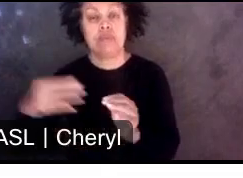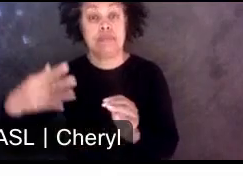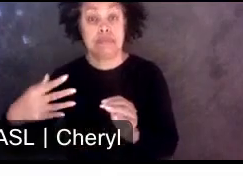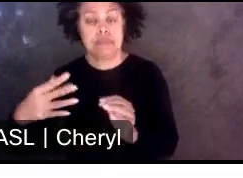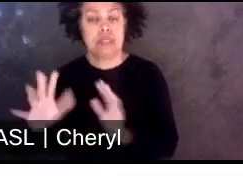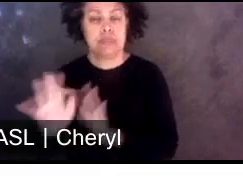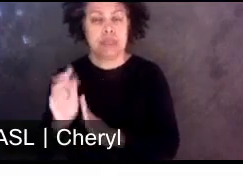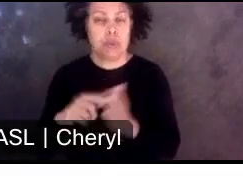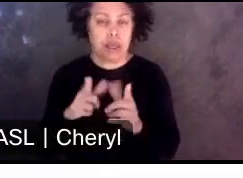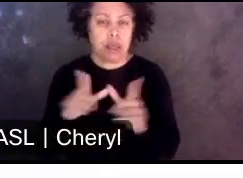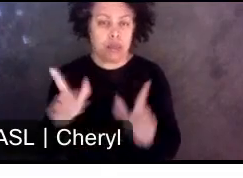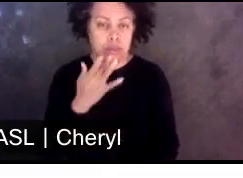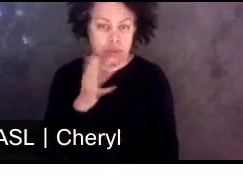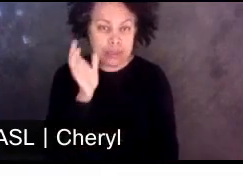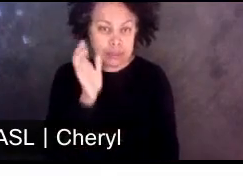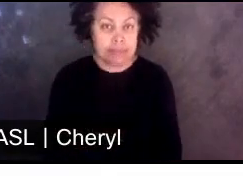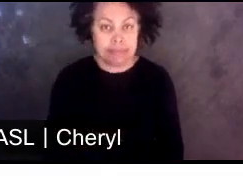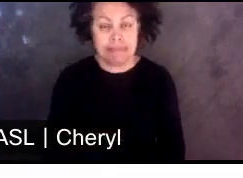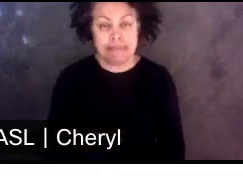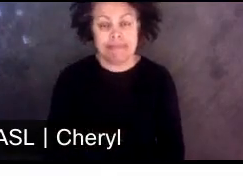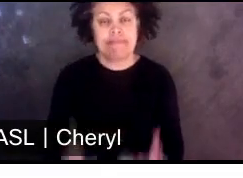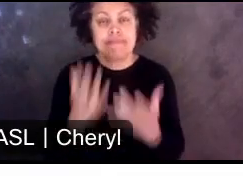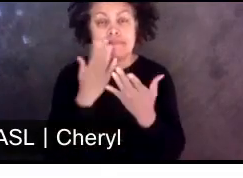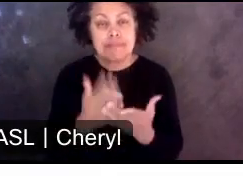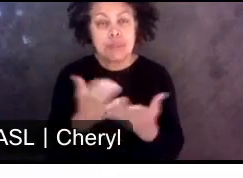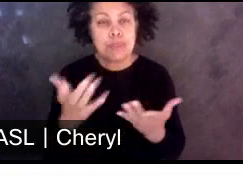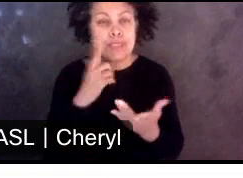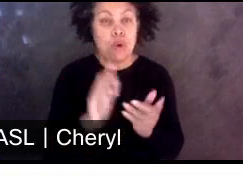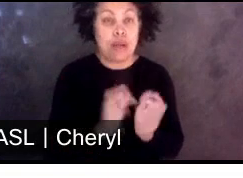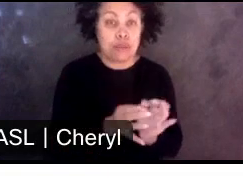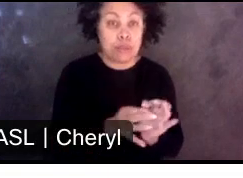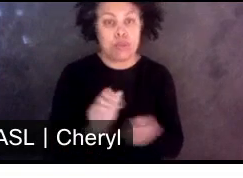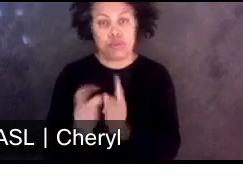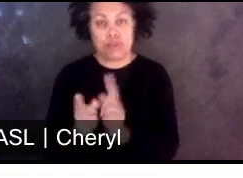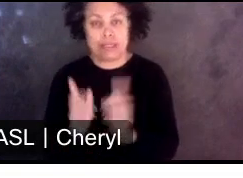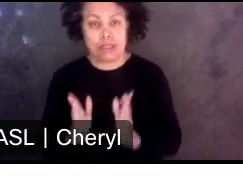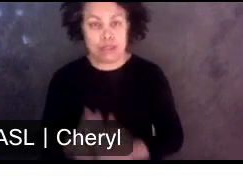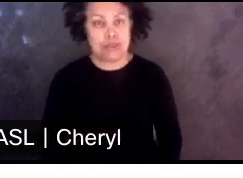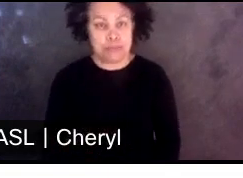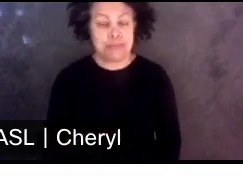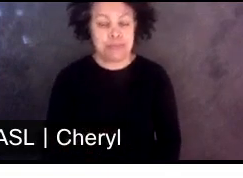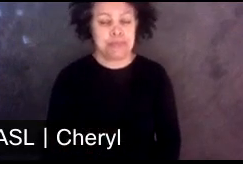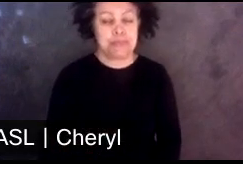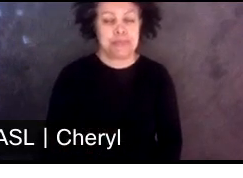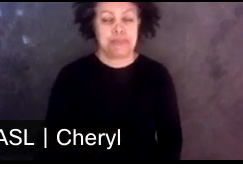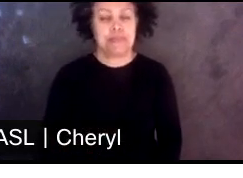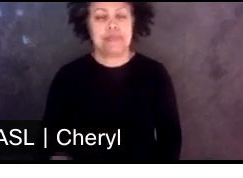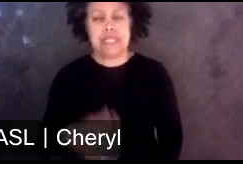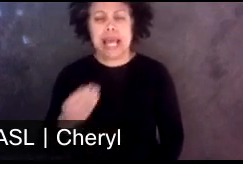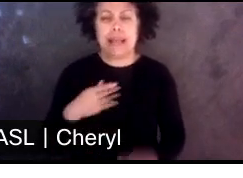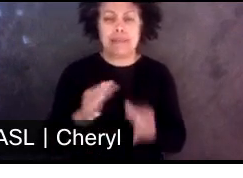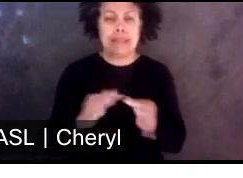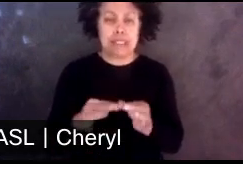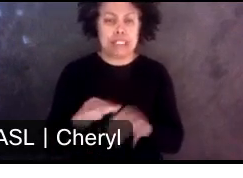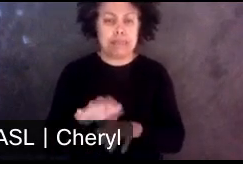options. We extend much gratitude to our interpreters today. We also have live captioning